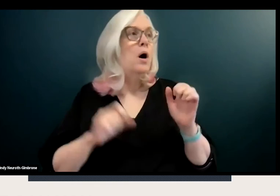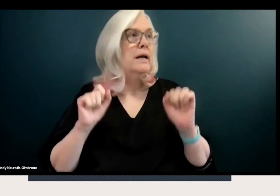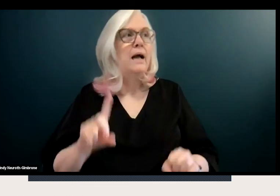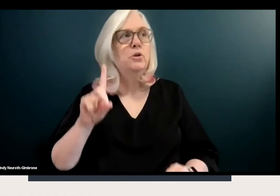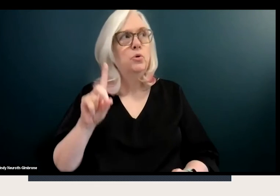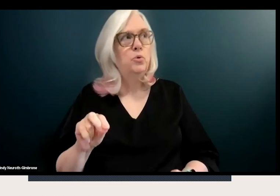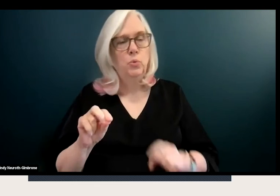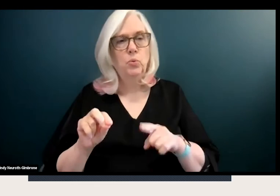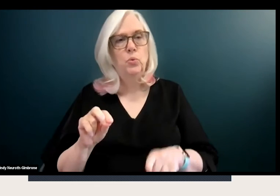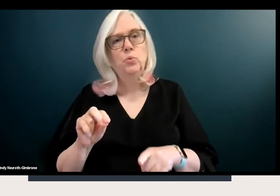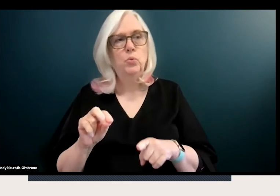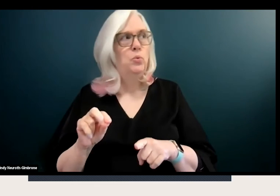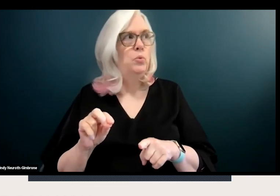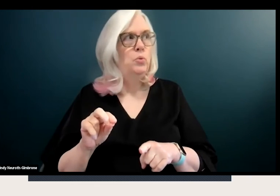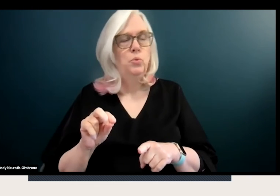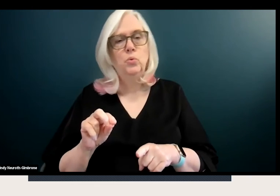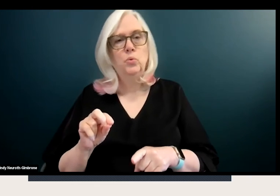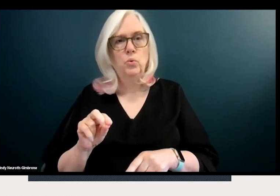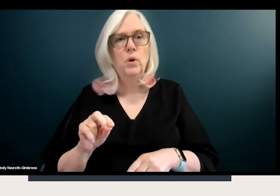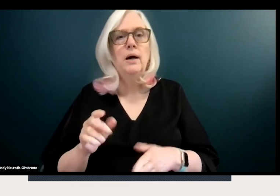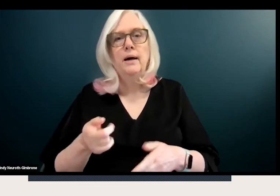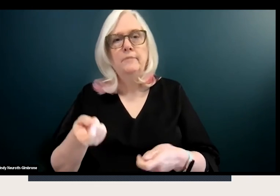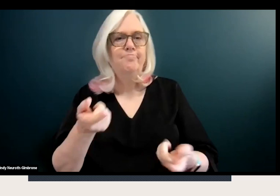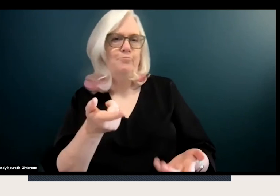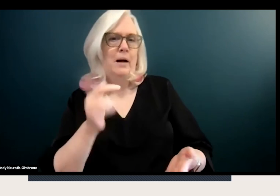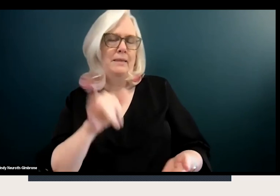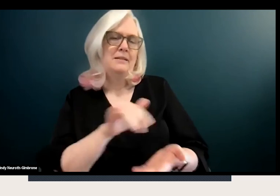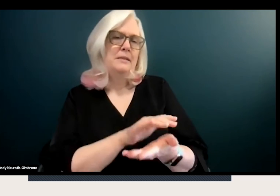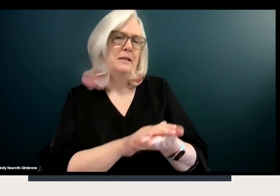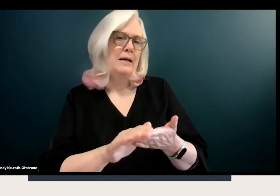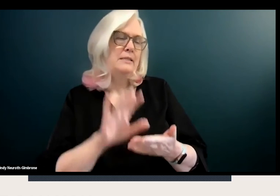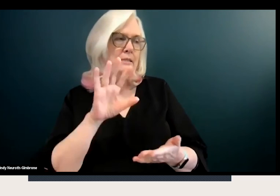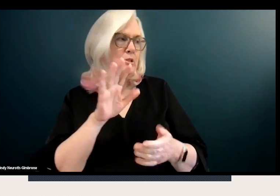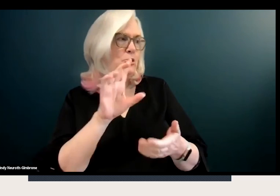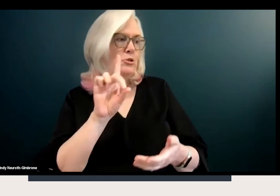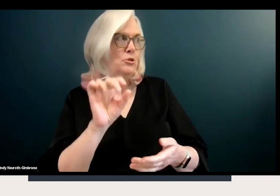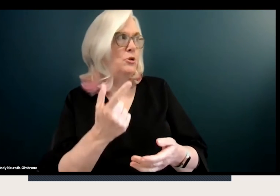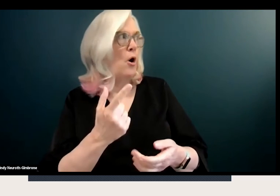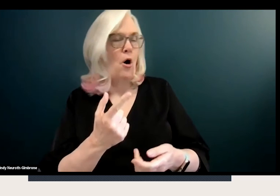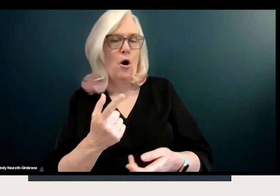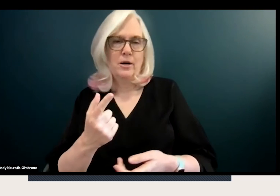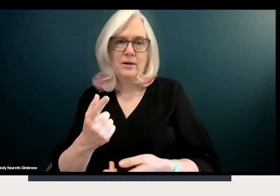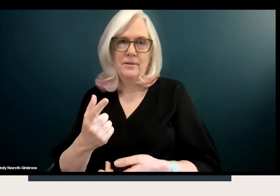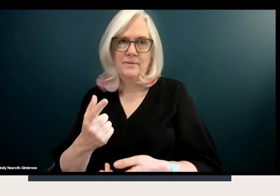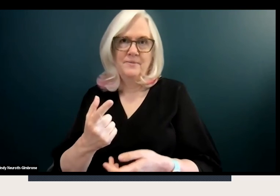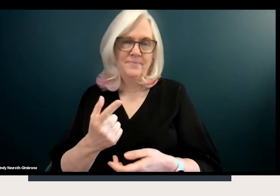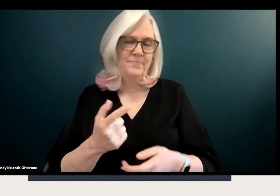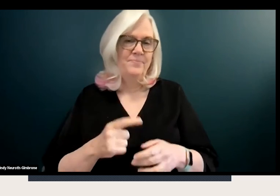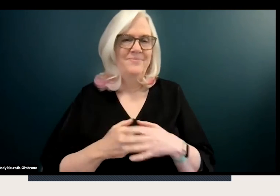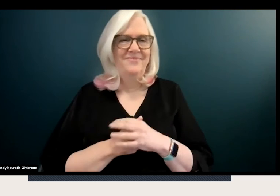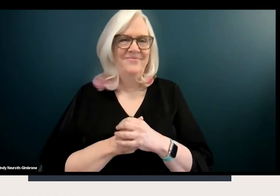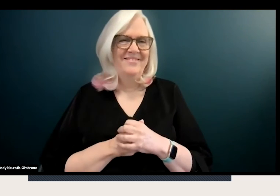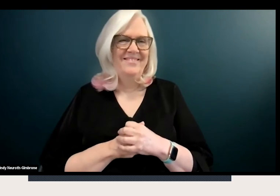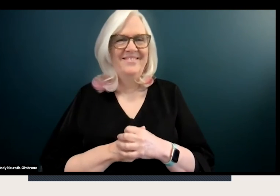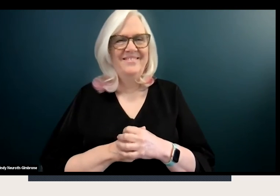pet this nice fluffy dog? Oh, he's very cute. So the most recent thing we talked about was